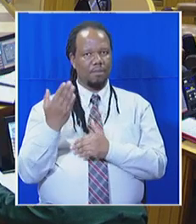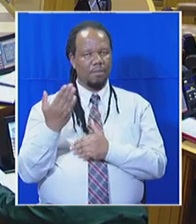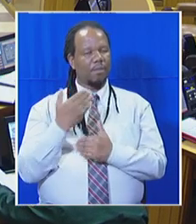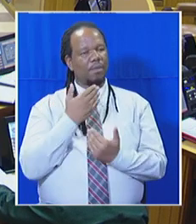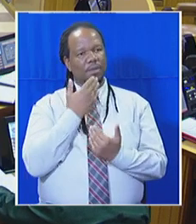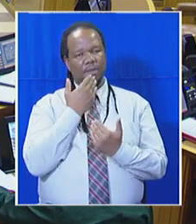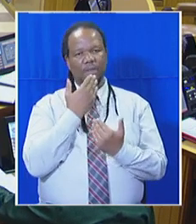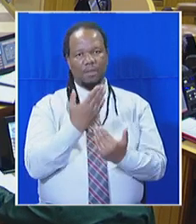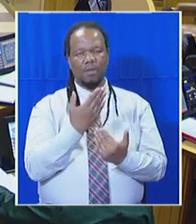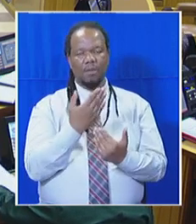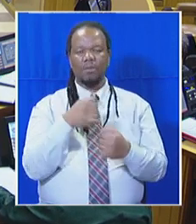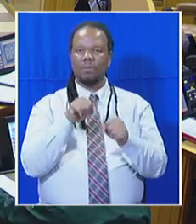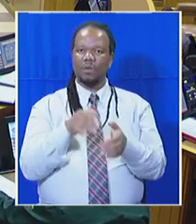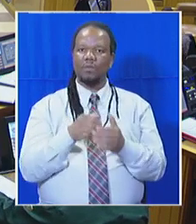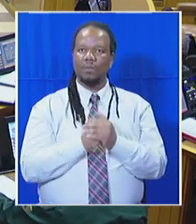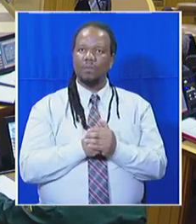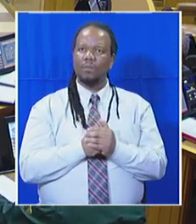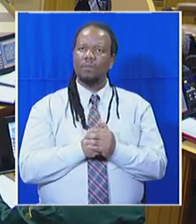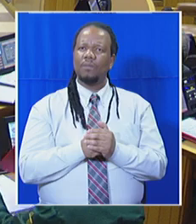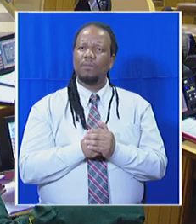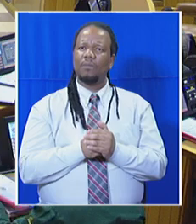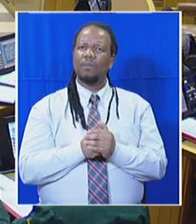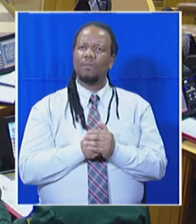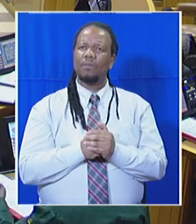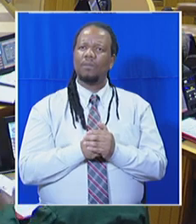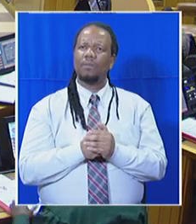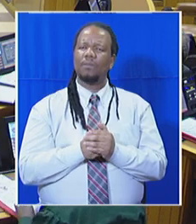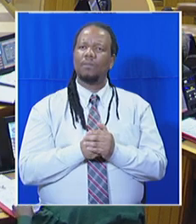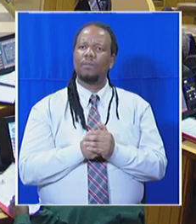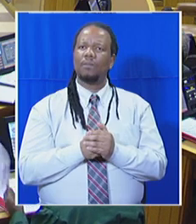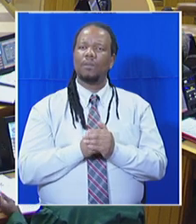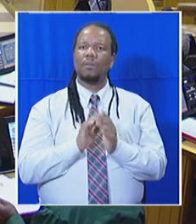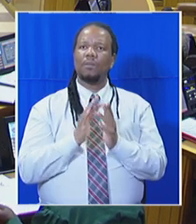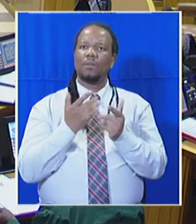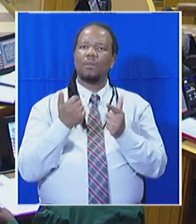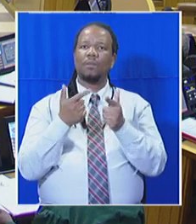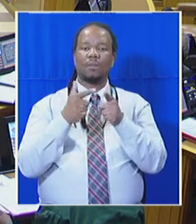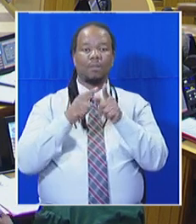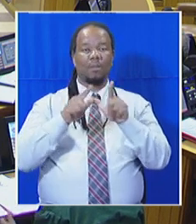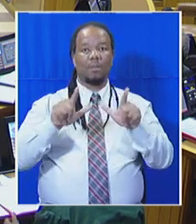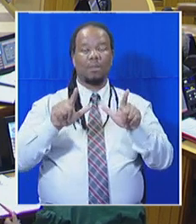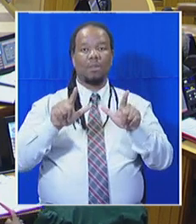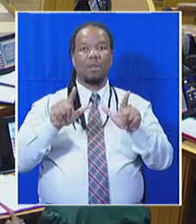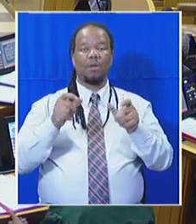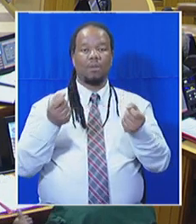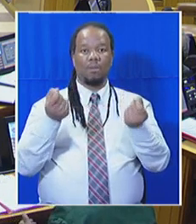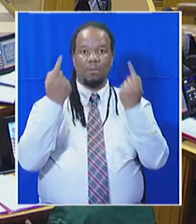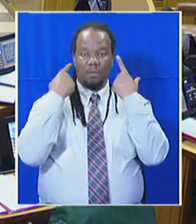Enkosi mhlali ngaphambili mandibulele mhlonipheki ngempendulo yakho ecace okwekati